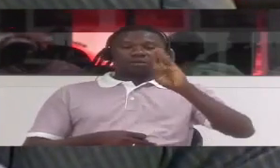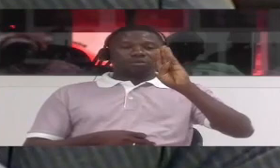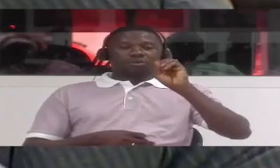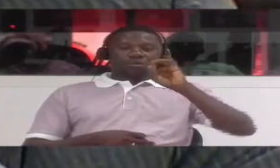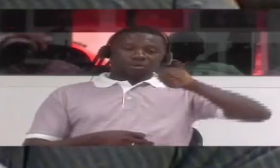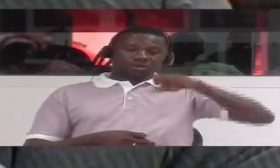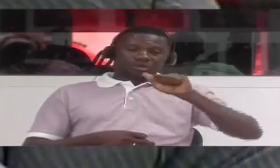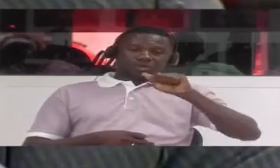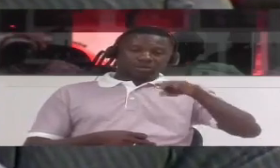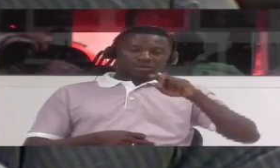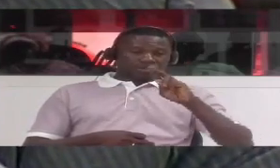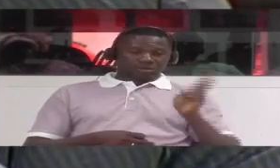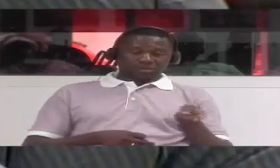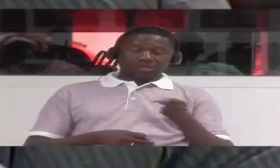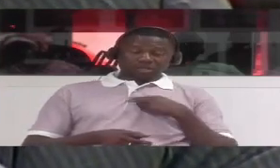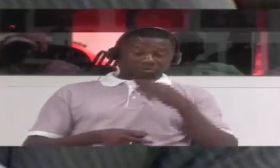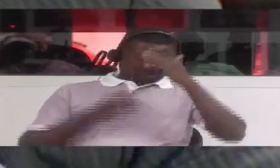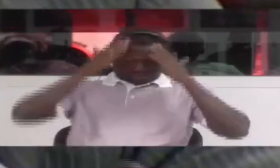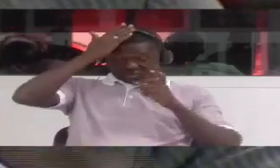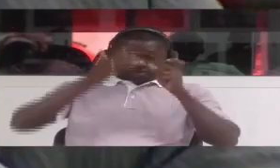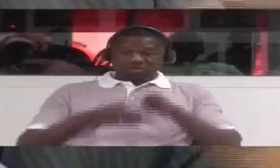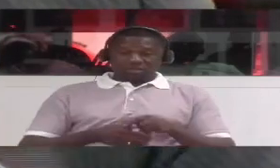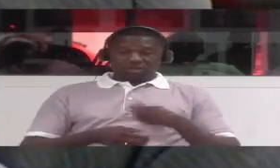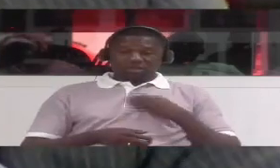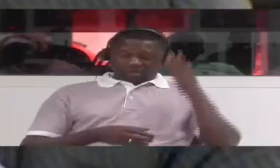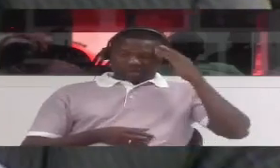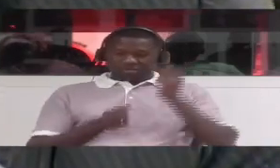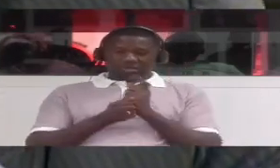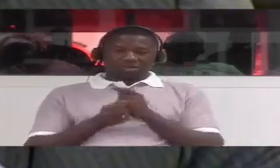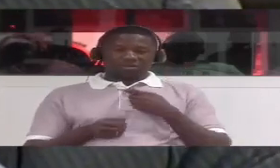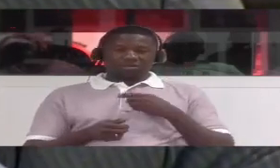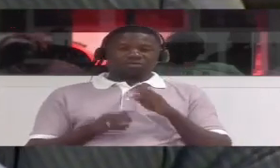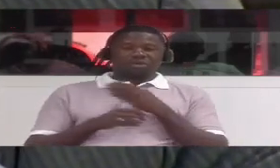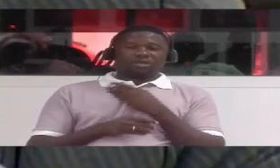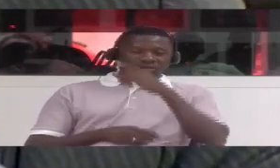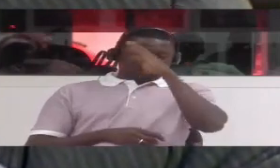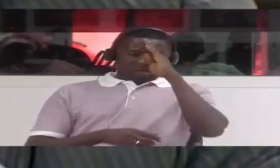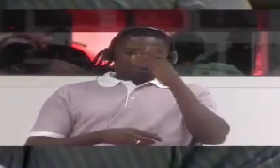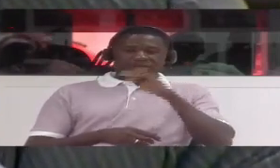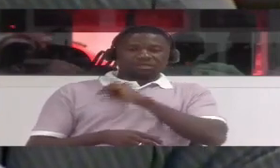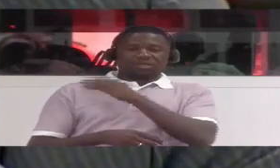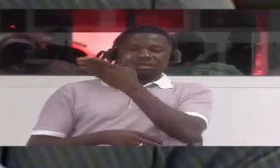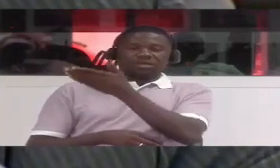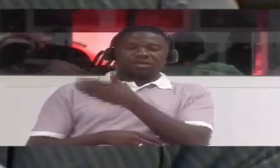conditions. He was from Rikam, I think. Even now, when we meet, he cracked these jokes about what happened to me at that place. Buba Bojang, he too